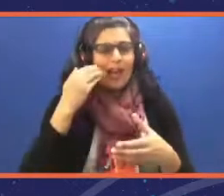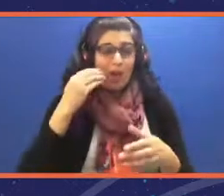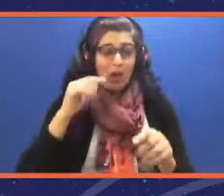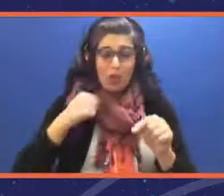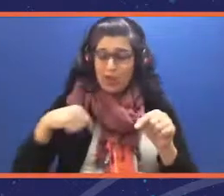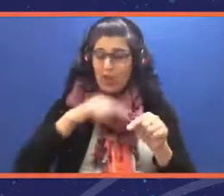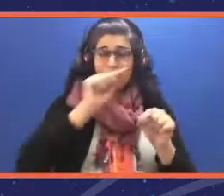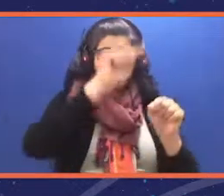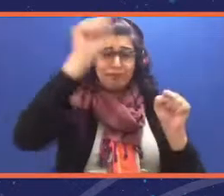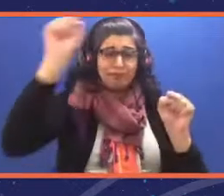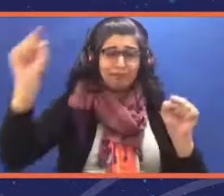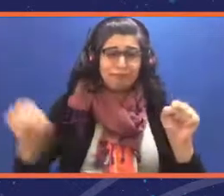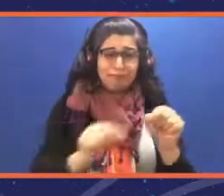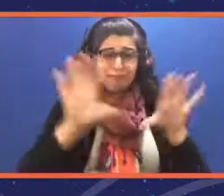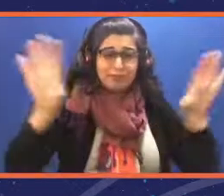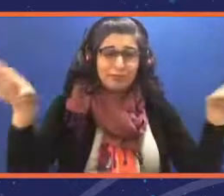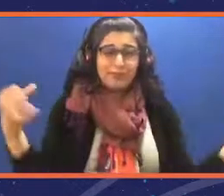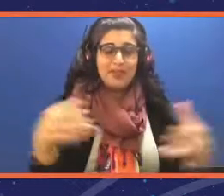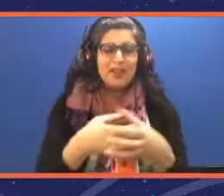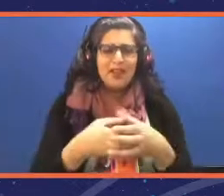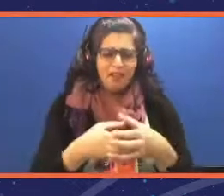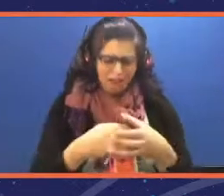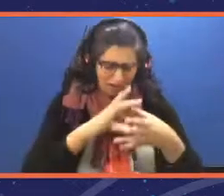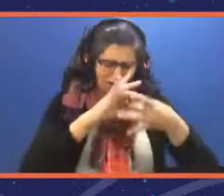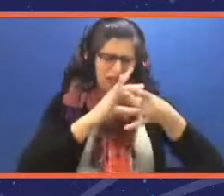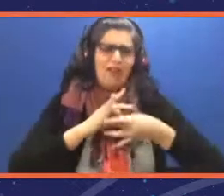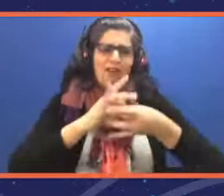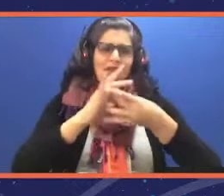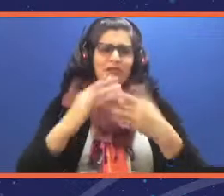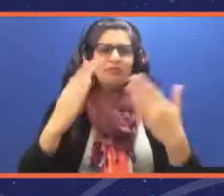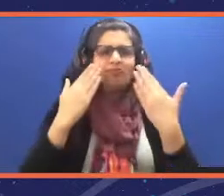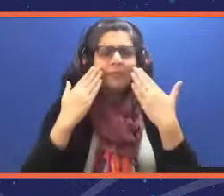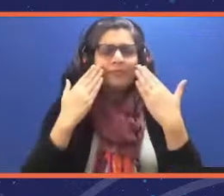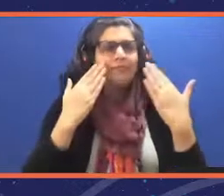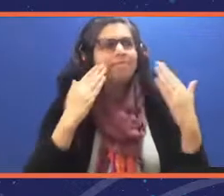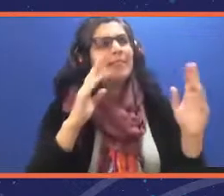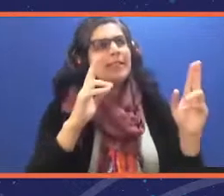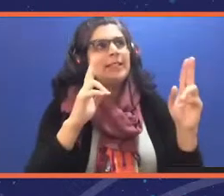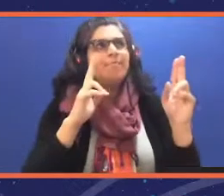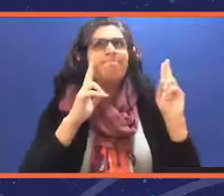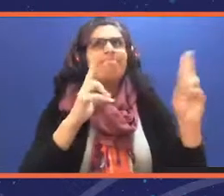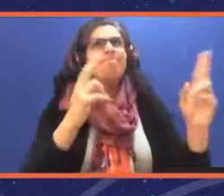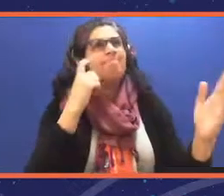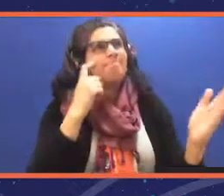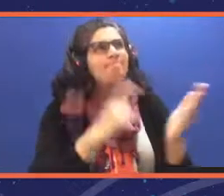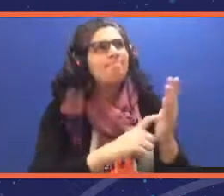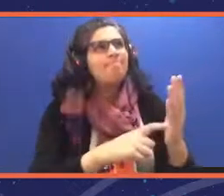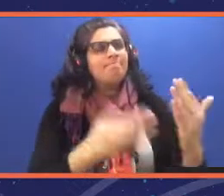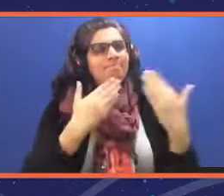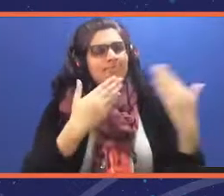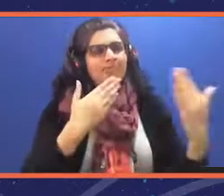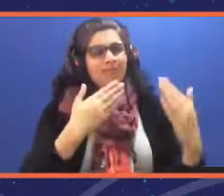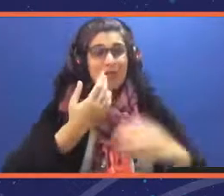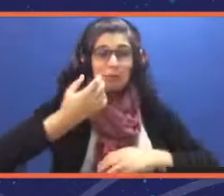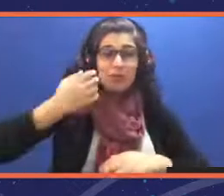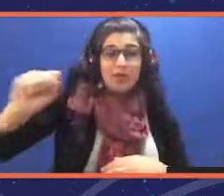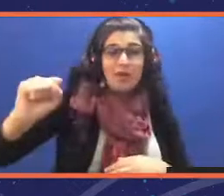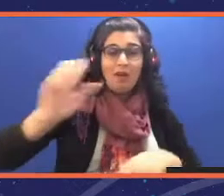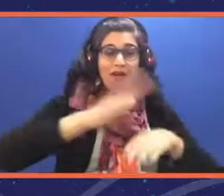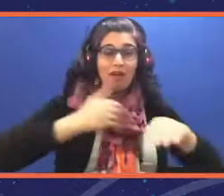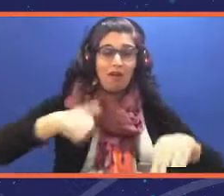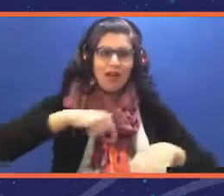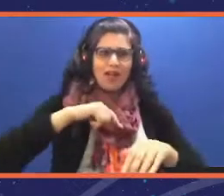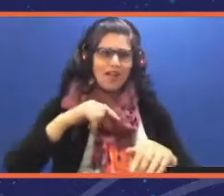us into our hearts, dropping into that spirit of acknowledgement of resistance. and calling upon us to continue to live in